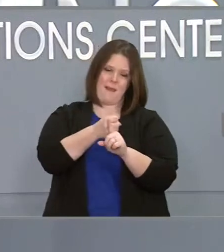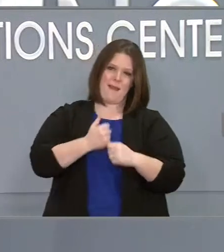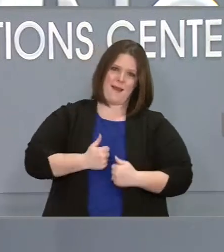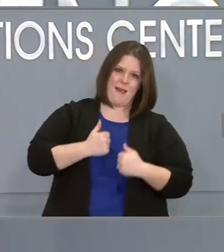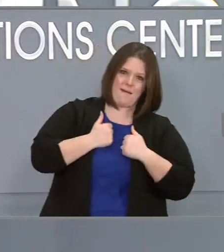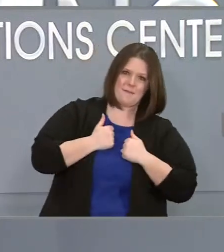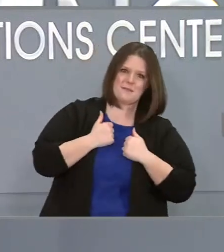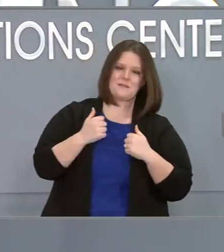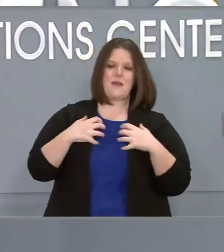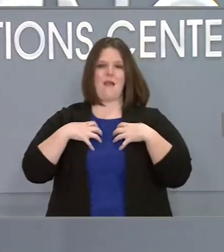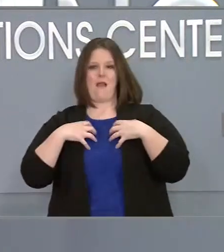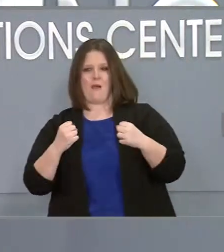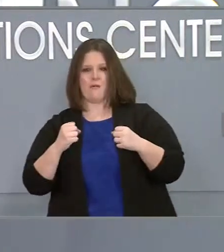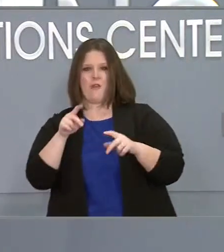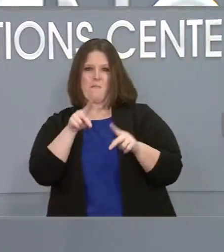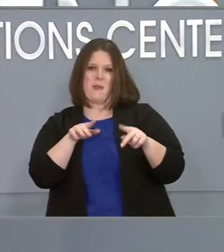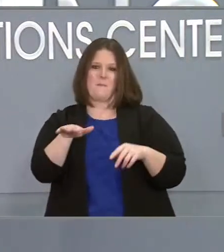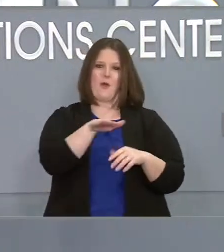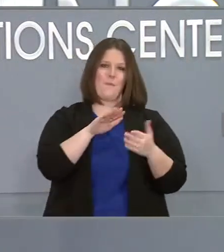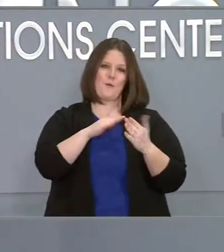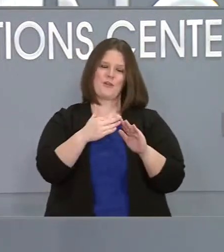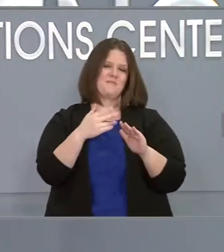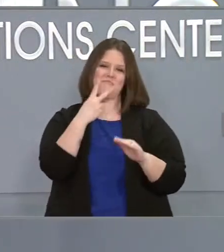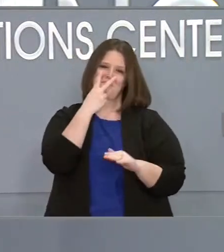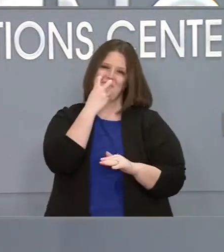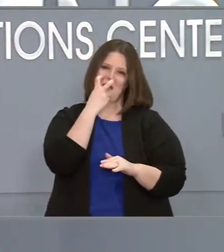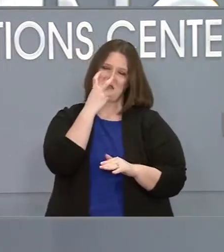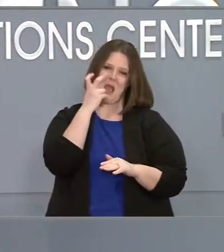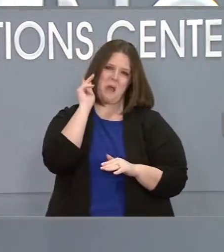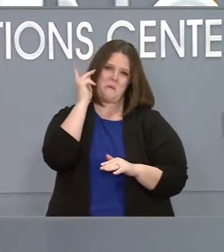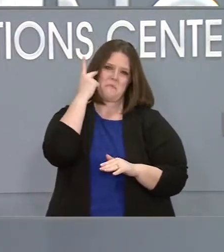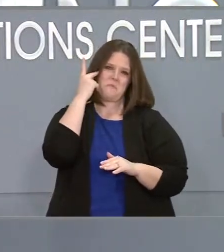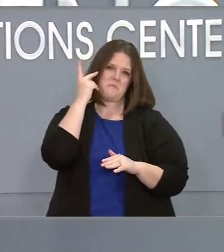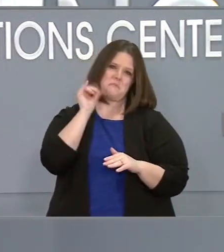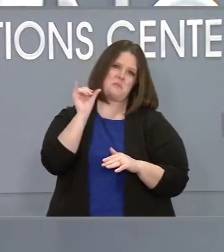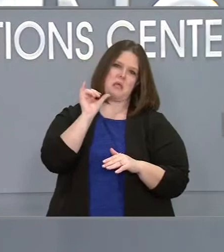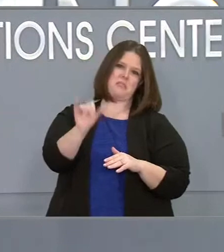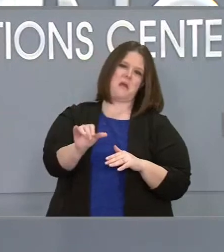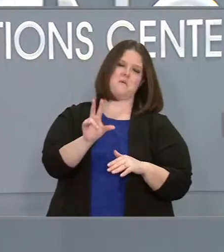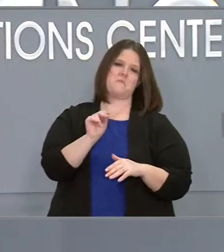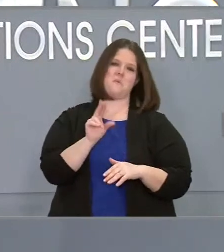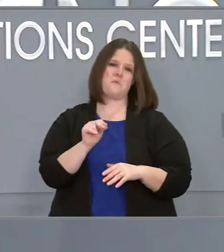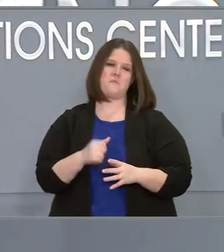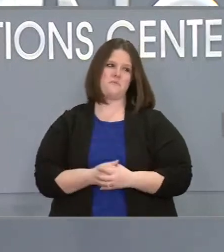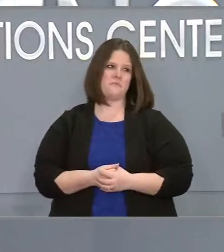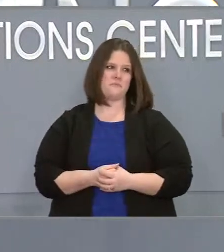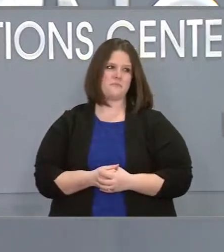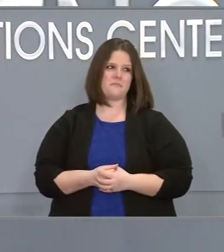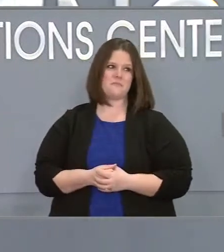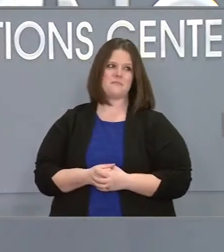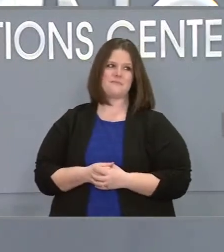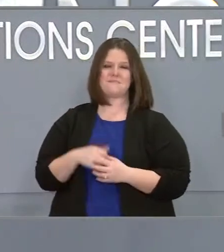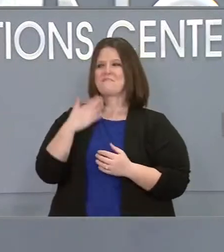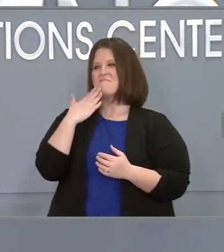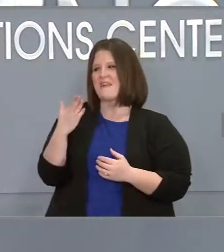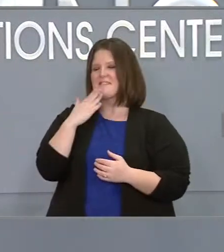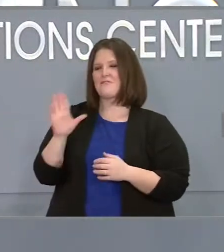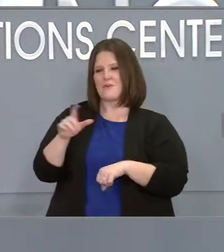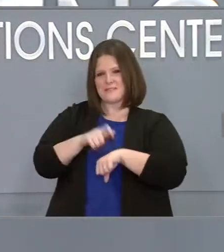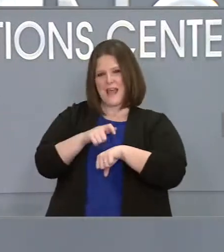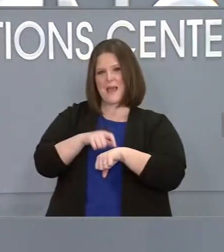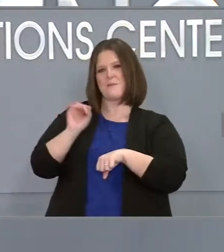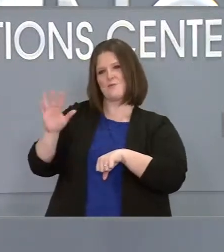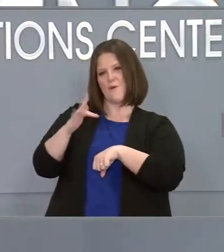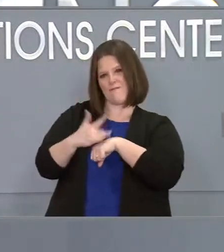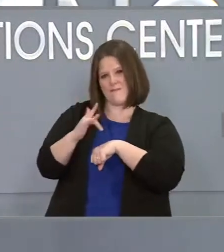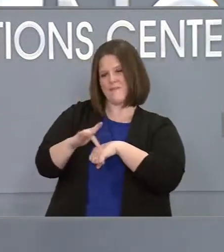of communities, but I don't believe it will be in a public service role in the future. As always, thanks for the time, and I appreciate your accessibility as